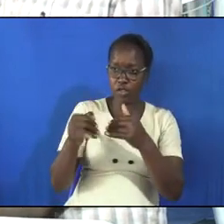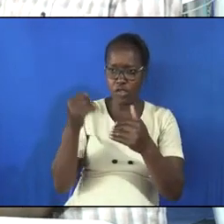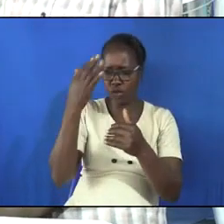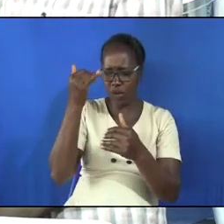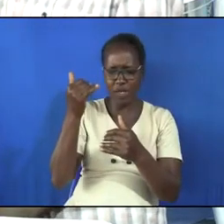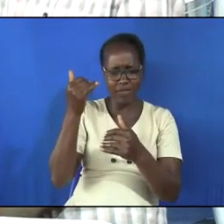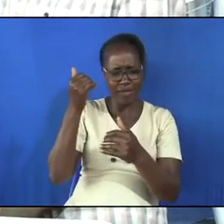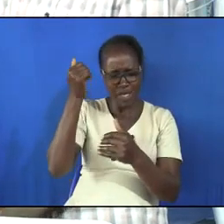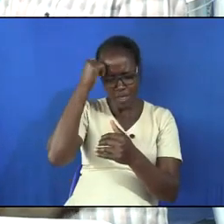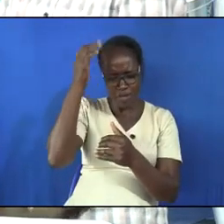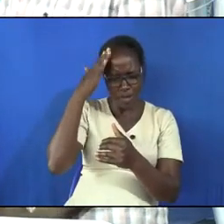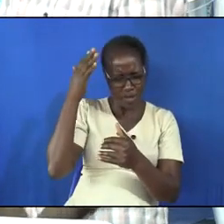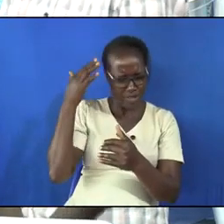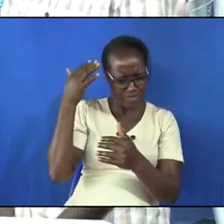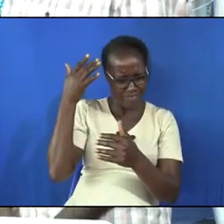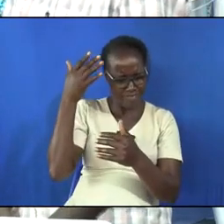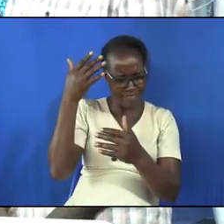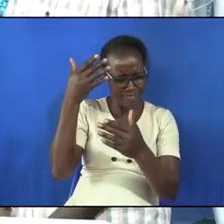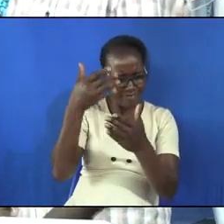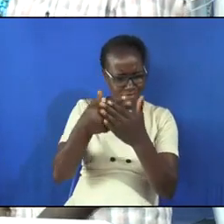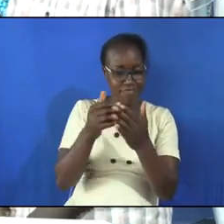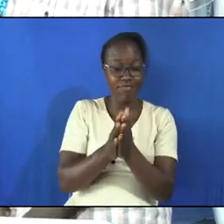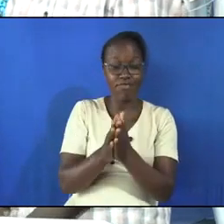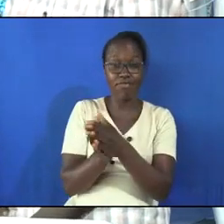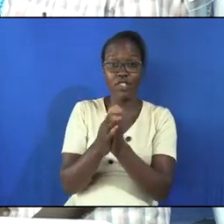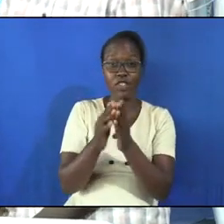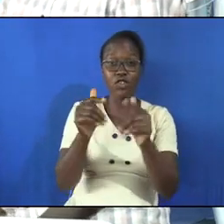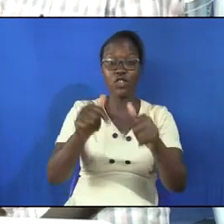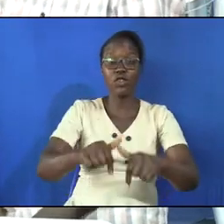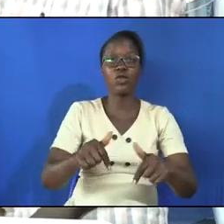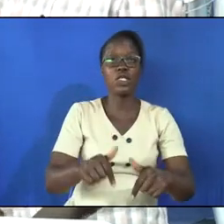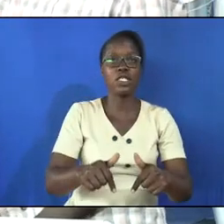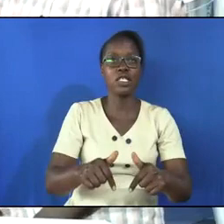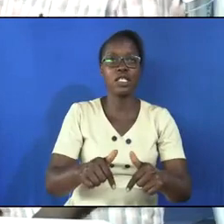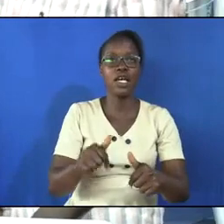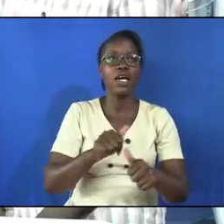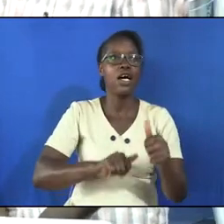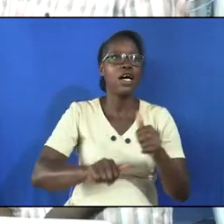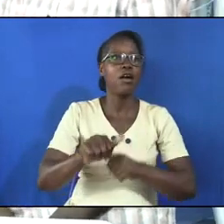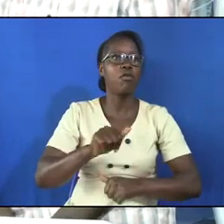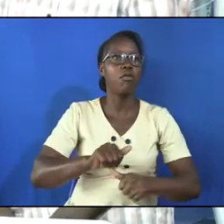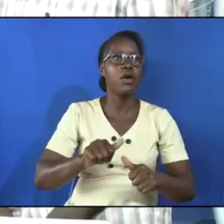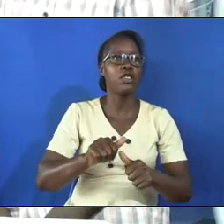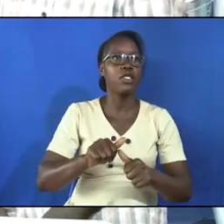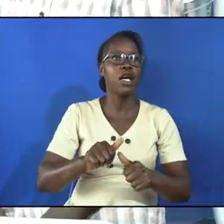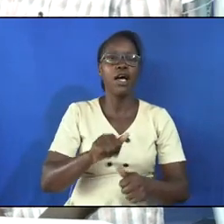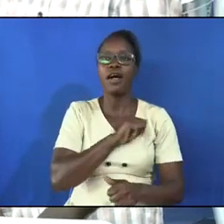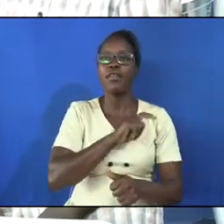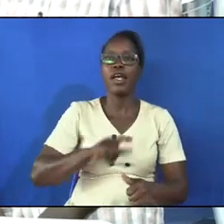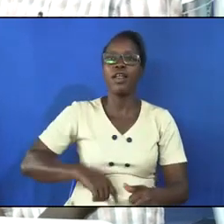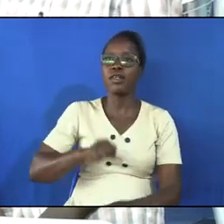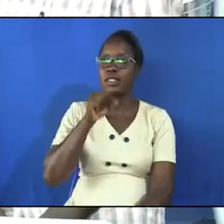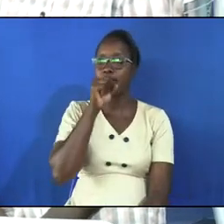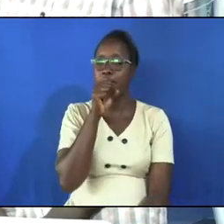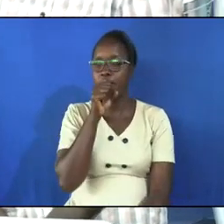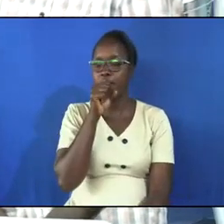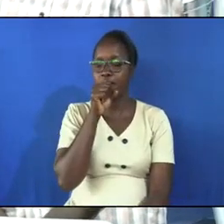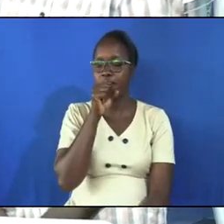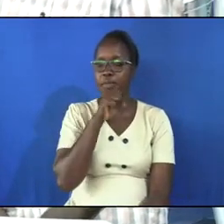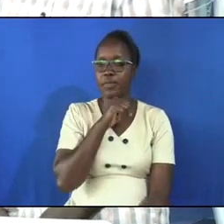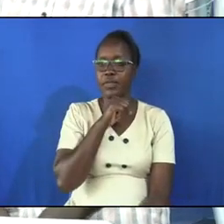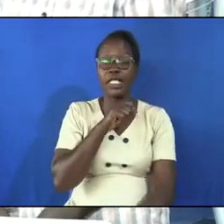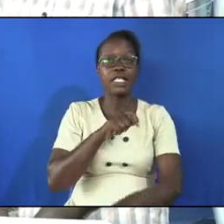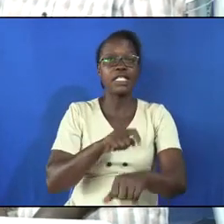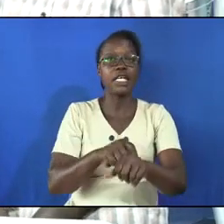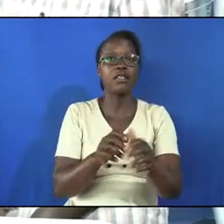memories. The story of today is about the Lord's Supper, when